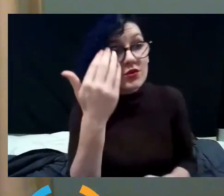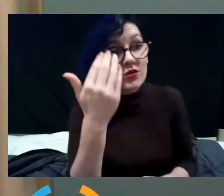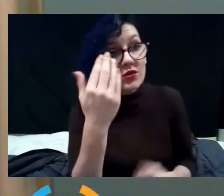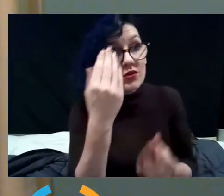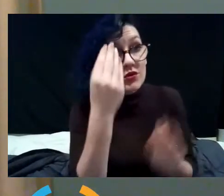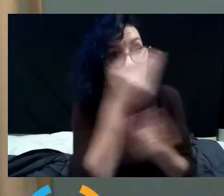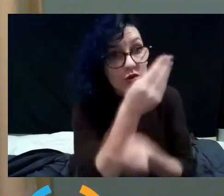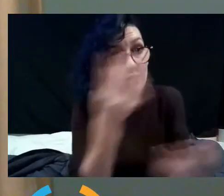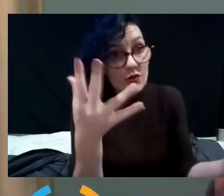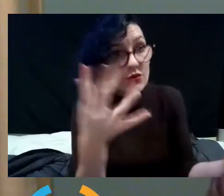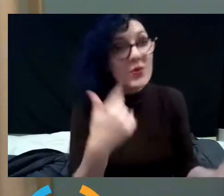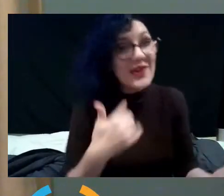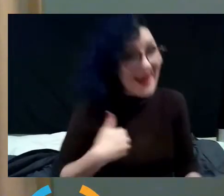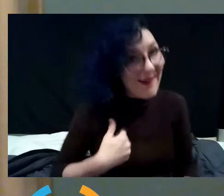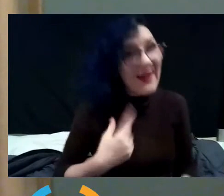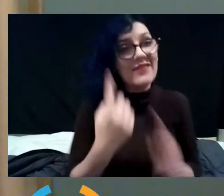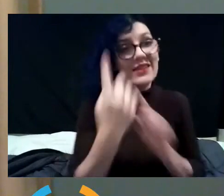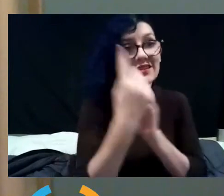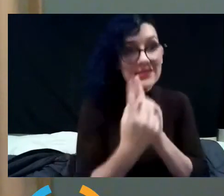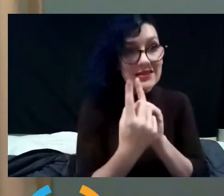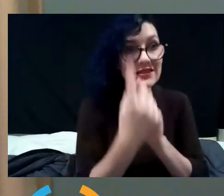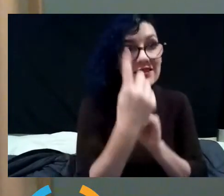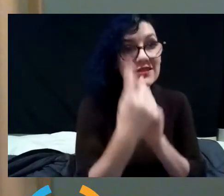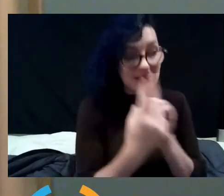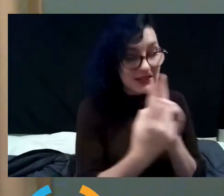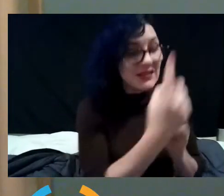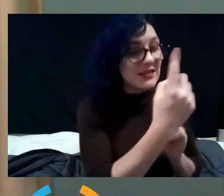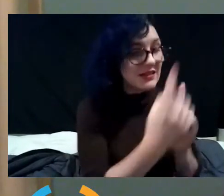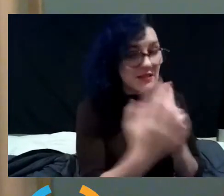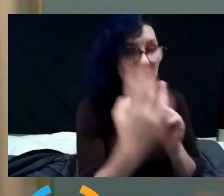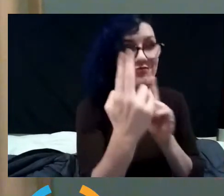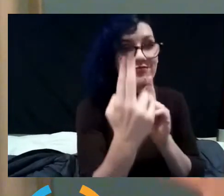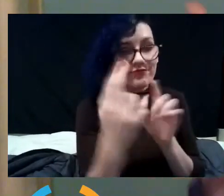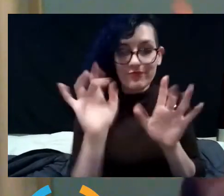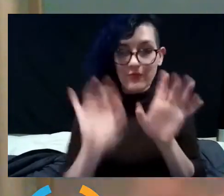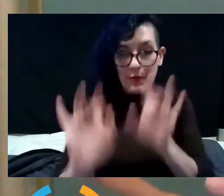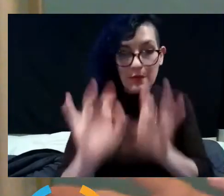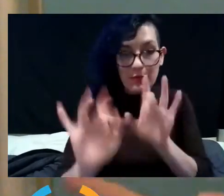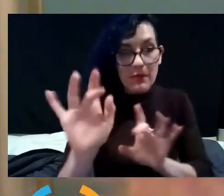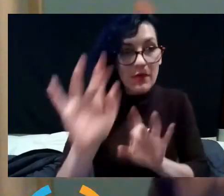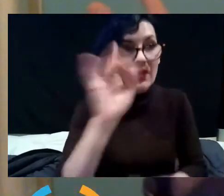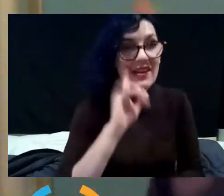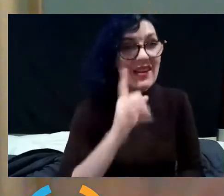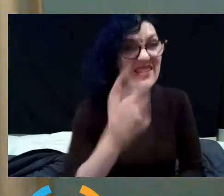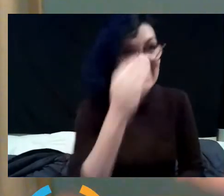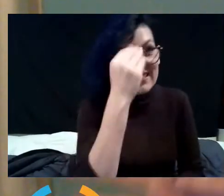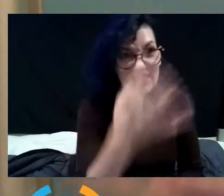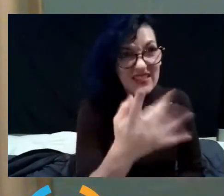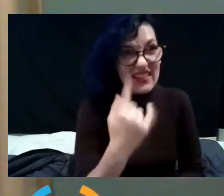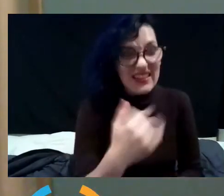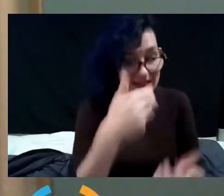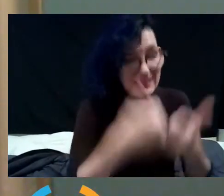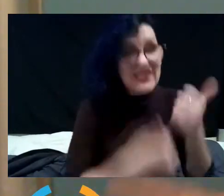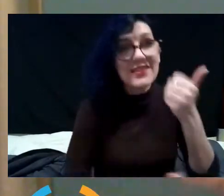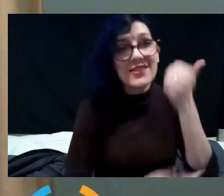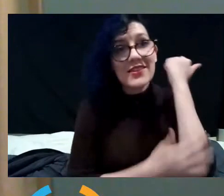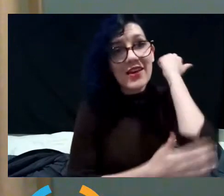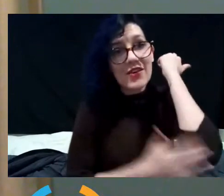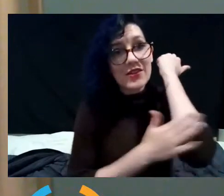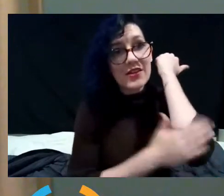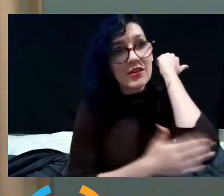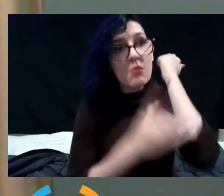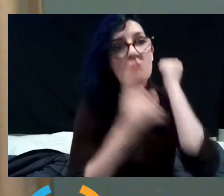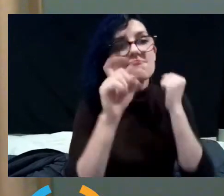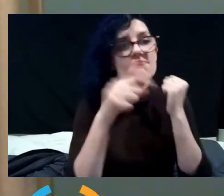but it's actually in statute that every county has to have at least one in-person polling spot in the county elections office. And for